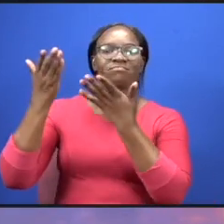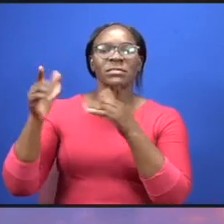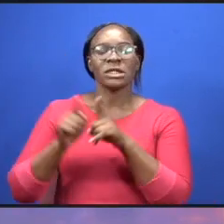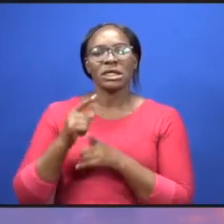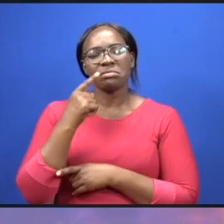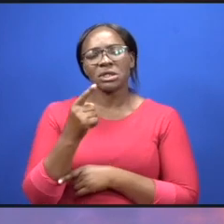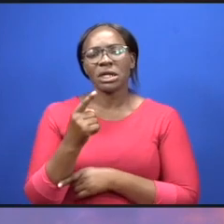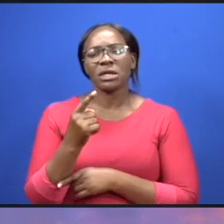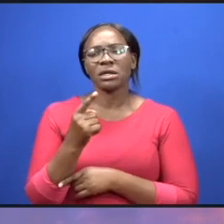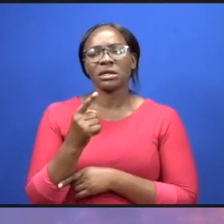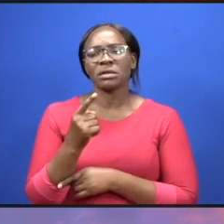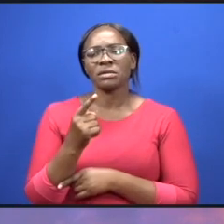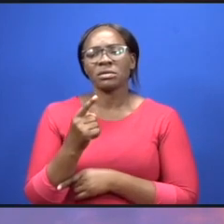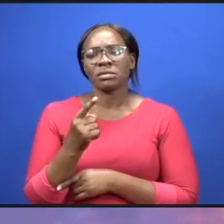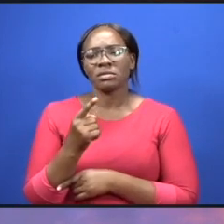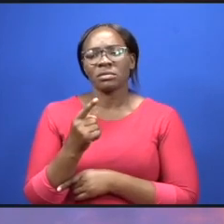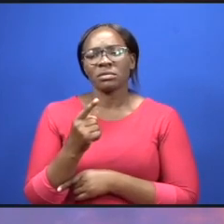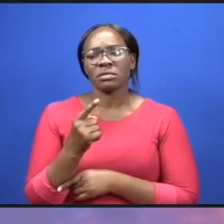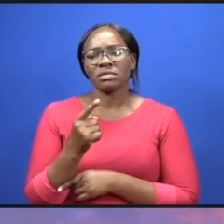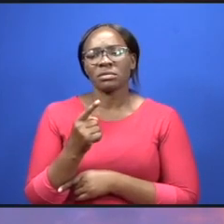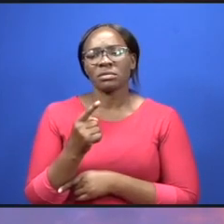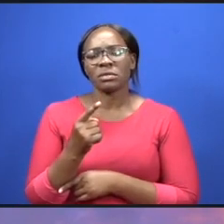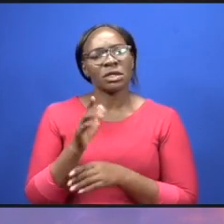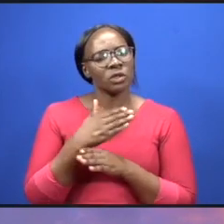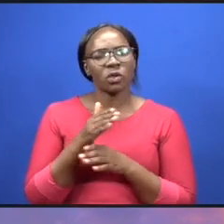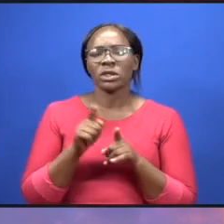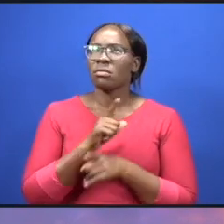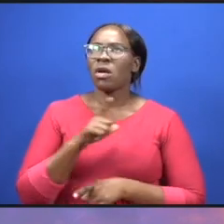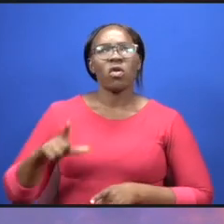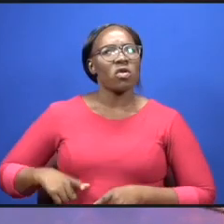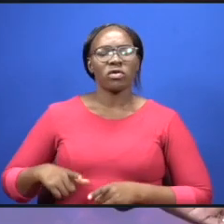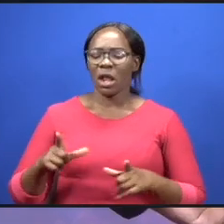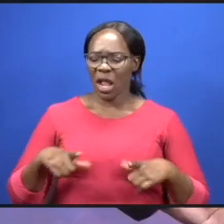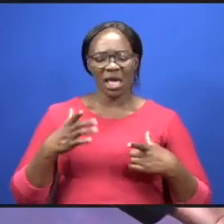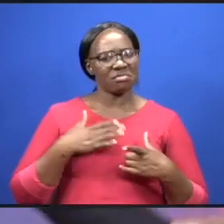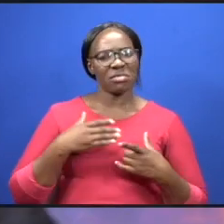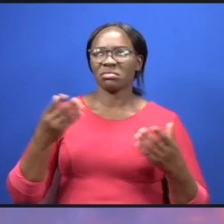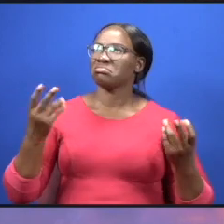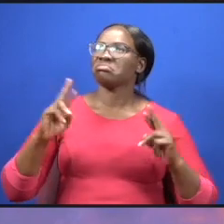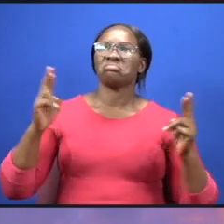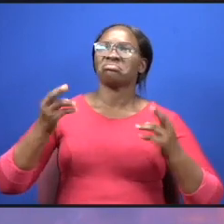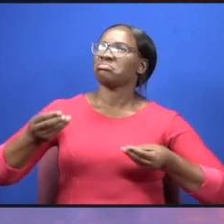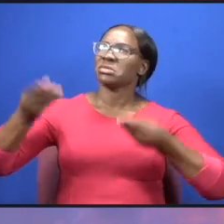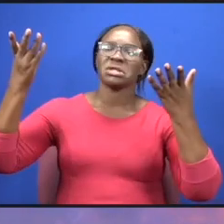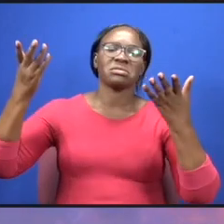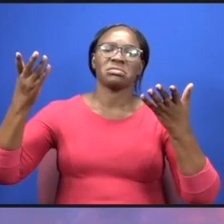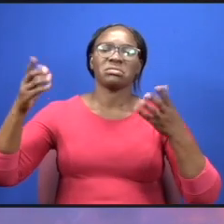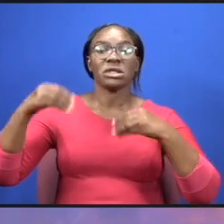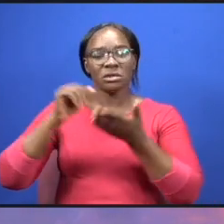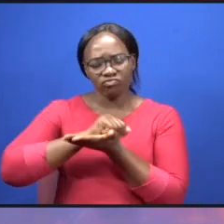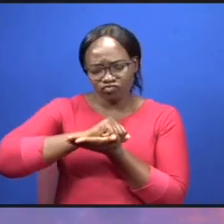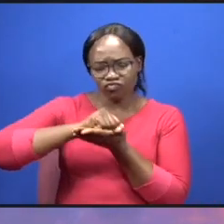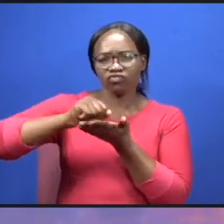with Francis Havergal in that hymn, Lord, take my life and let it be